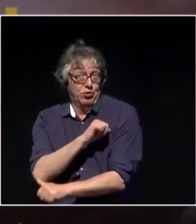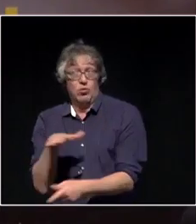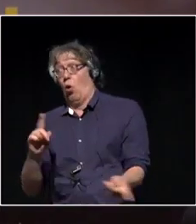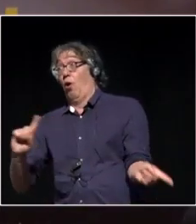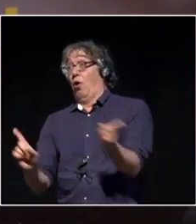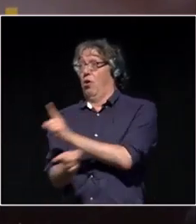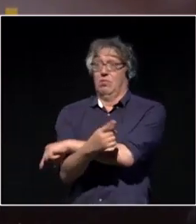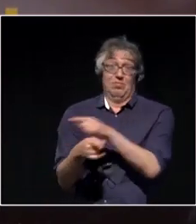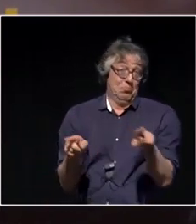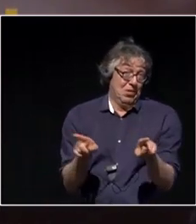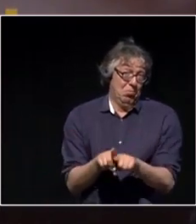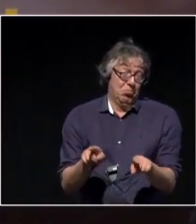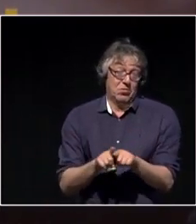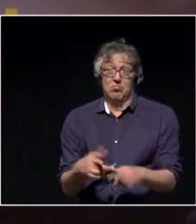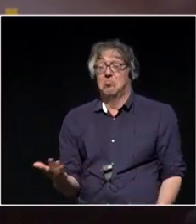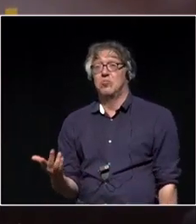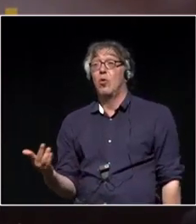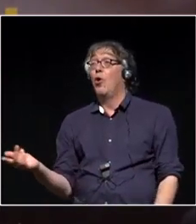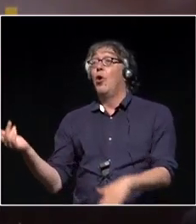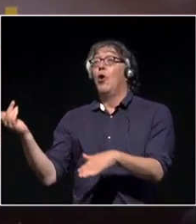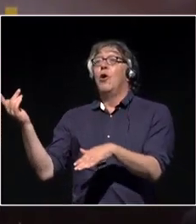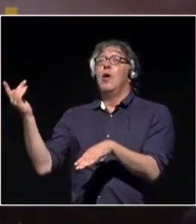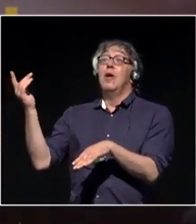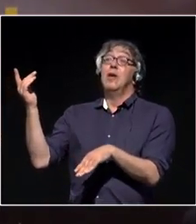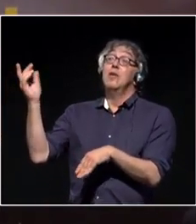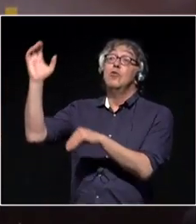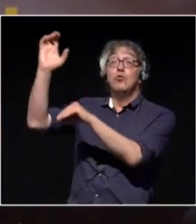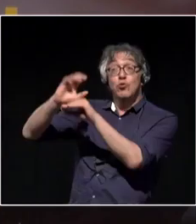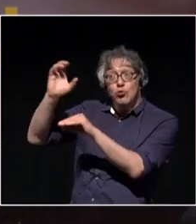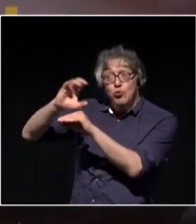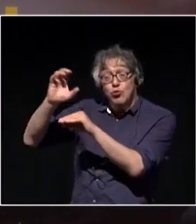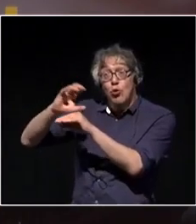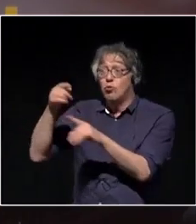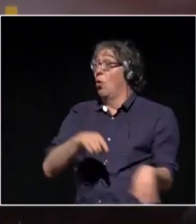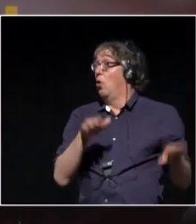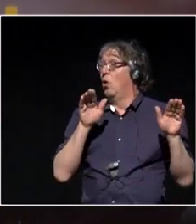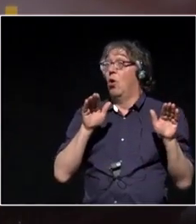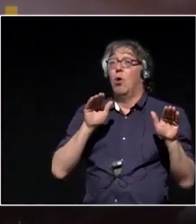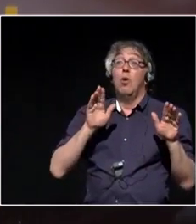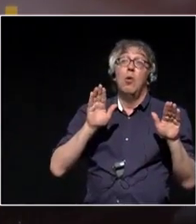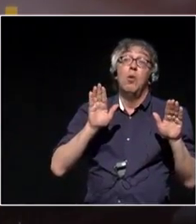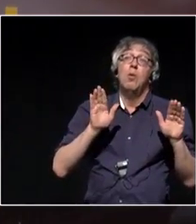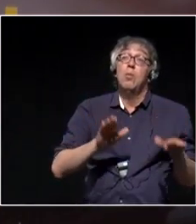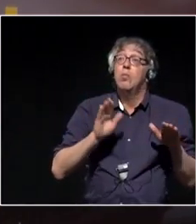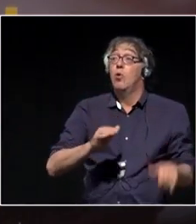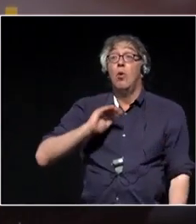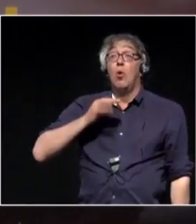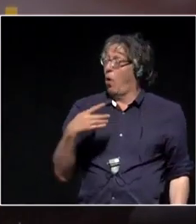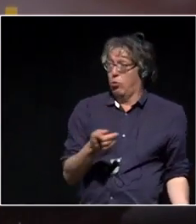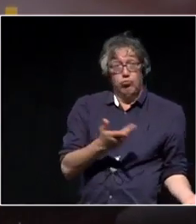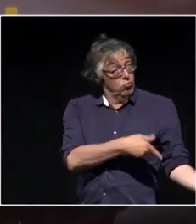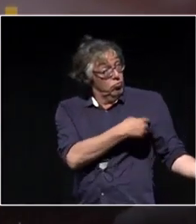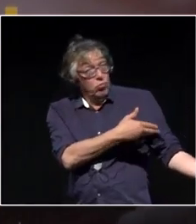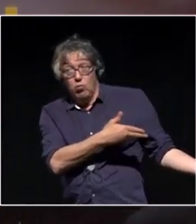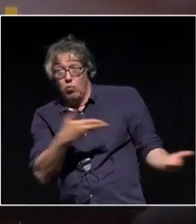Whenever there's an event in a Christian church, then the Muslim women are also willing and welcome to